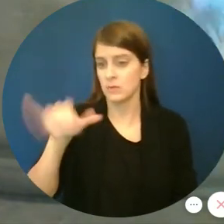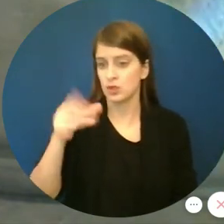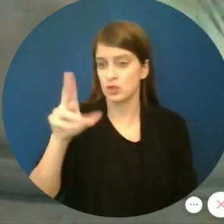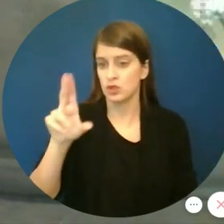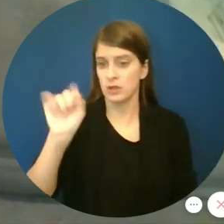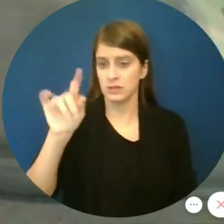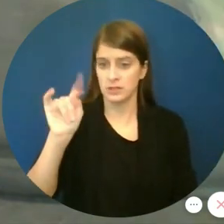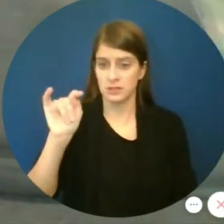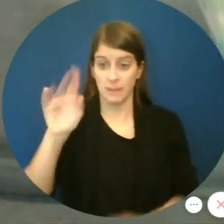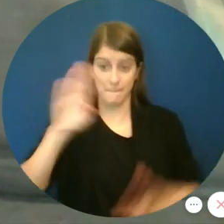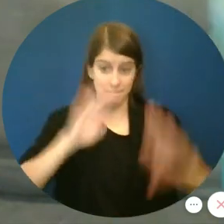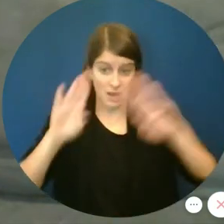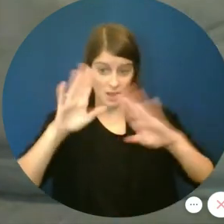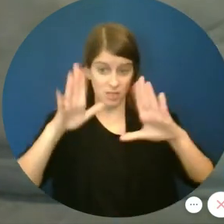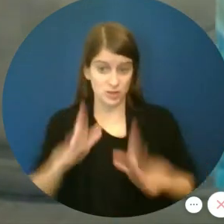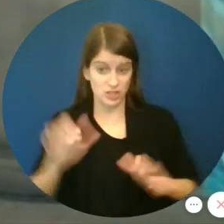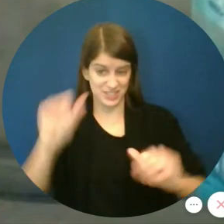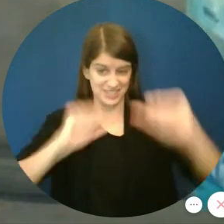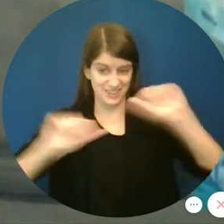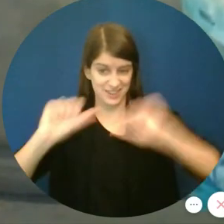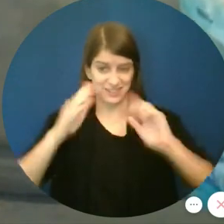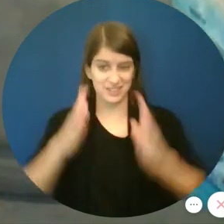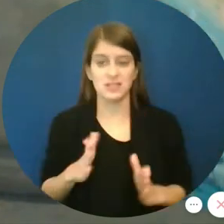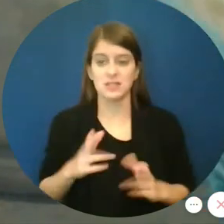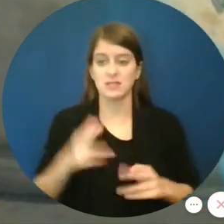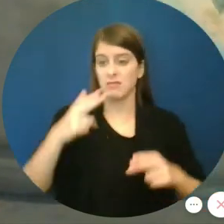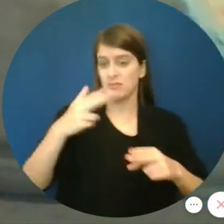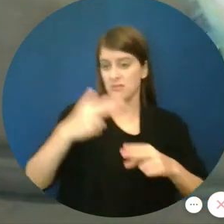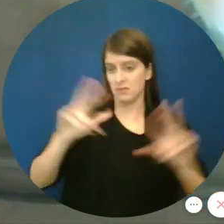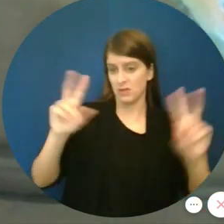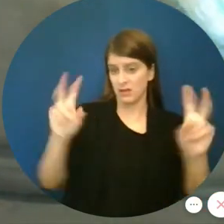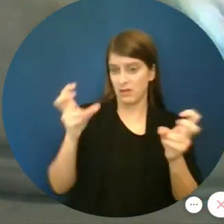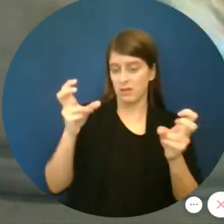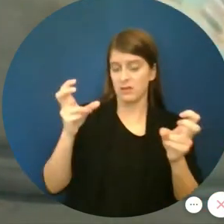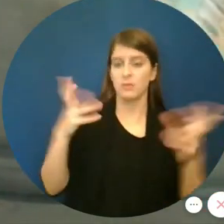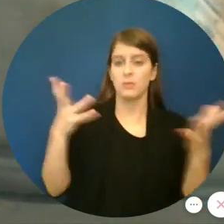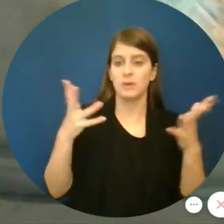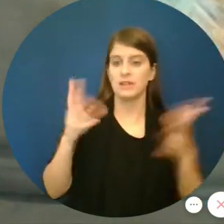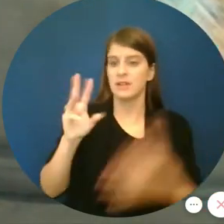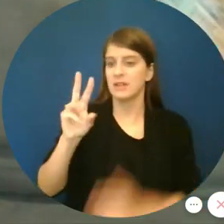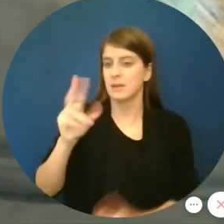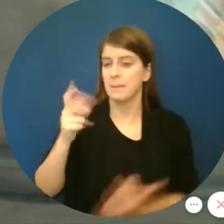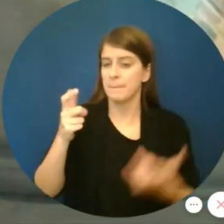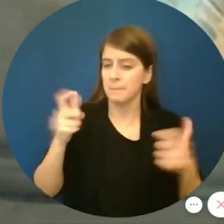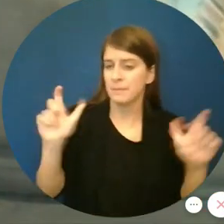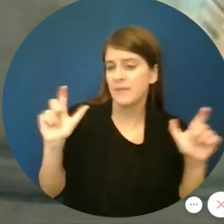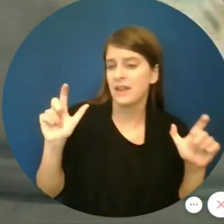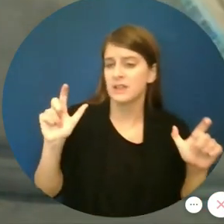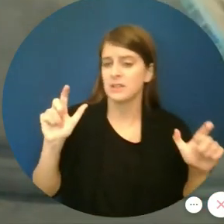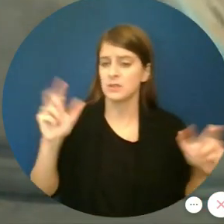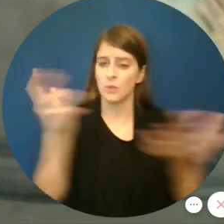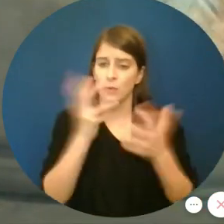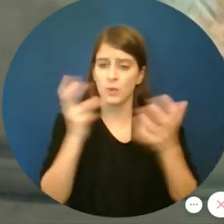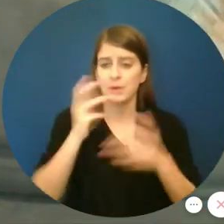Just. And the story is called The Vast Wonder of the World. It's written by Melina